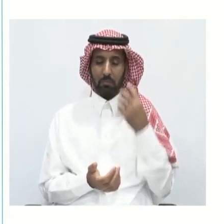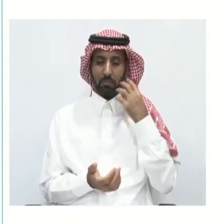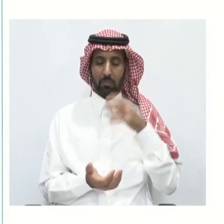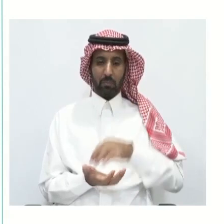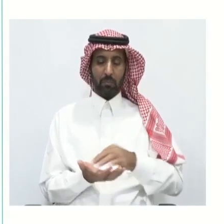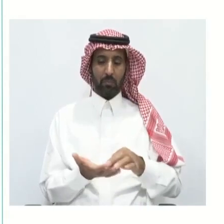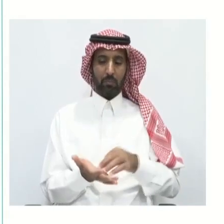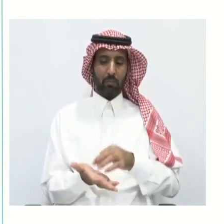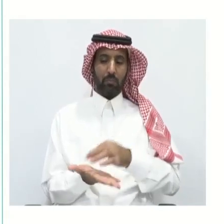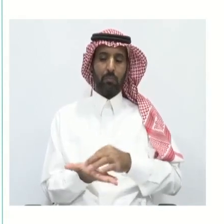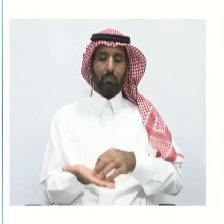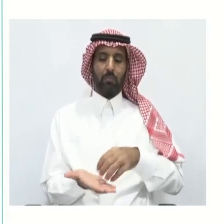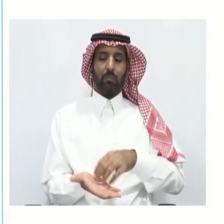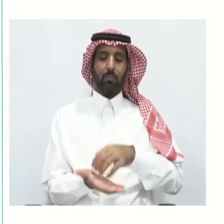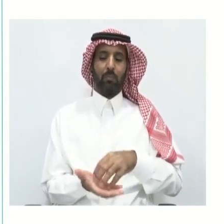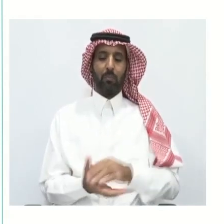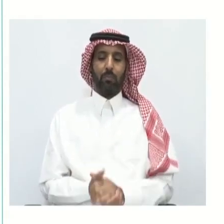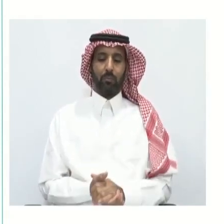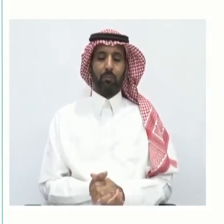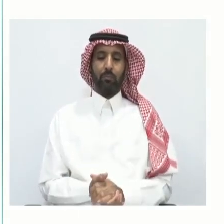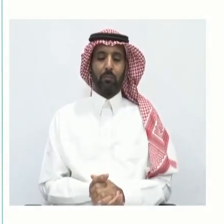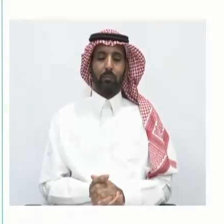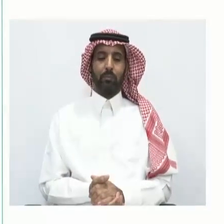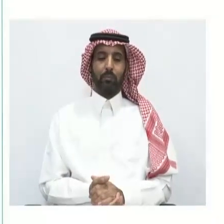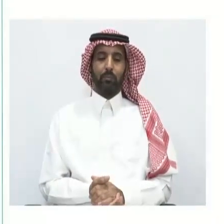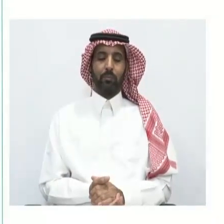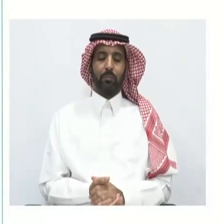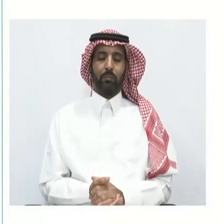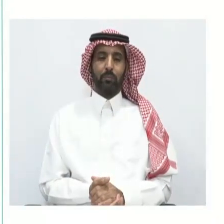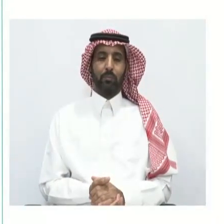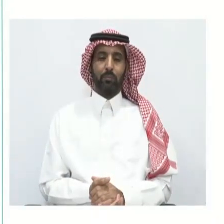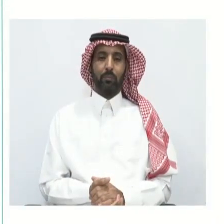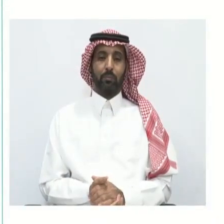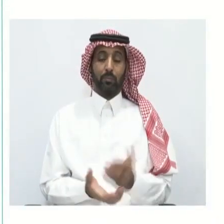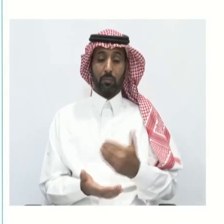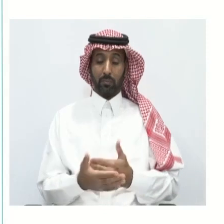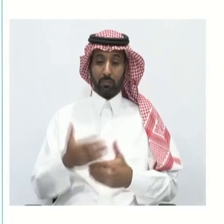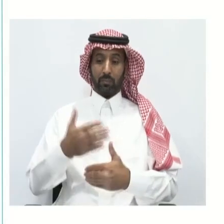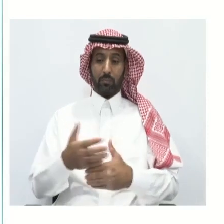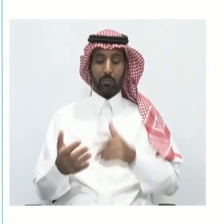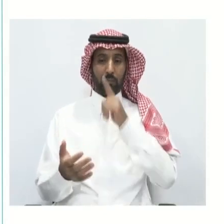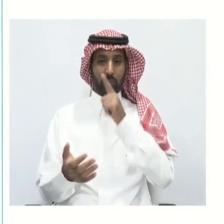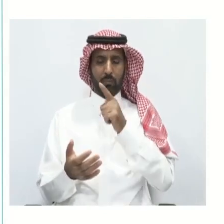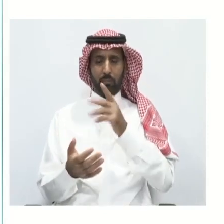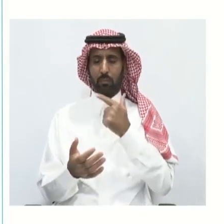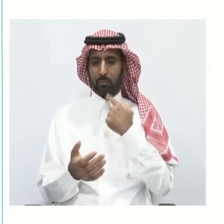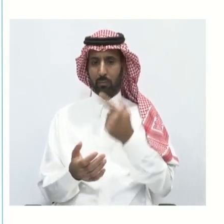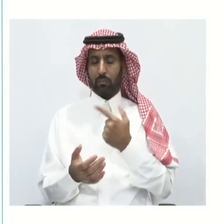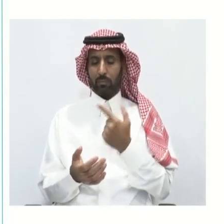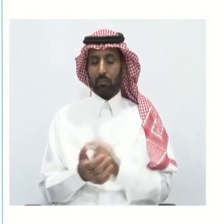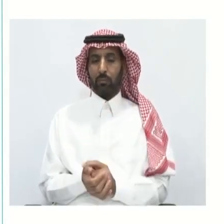city. Riyadh is a wonderful city. So this is a language builder for you. Let's read it